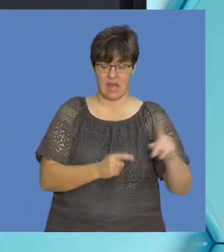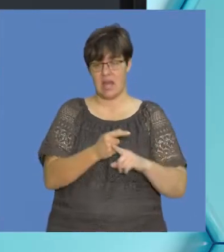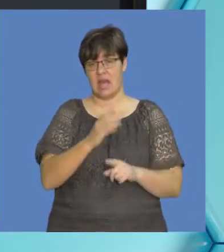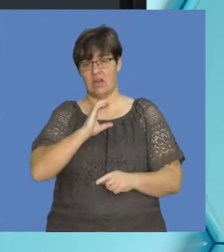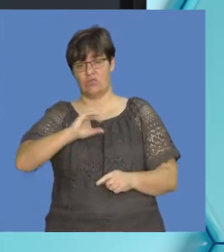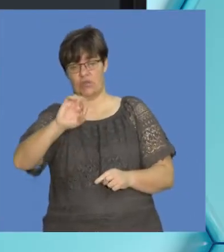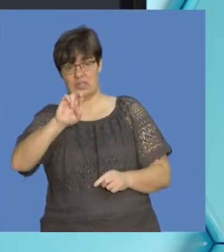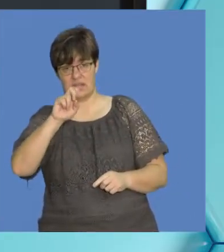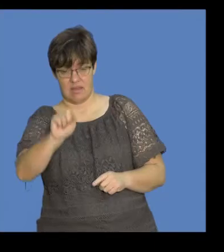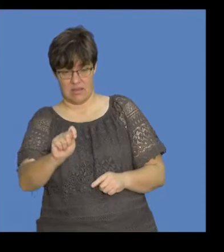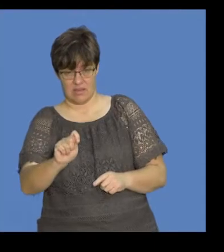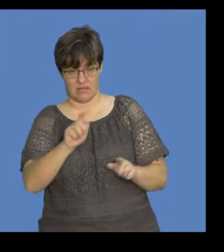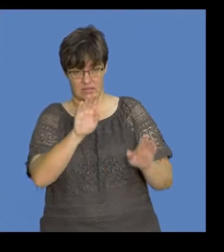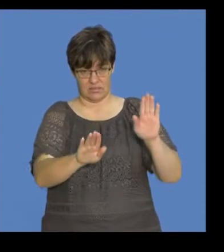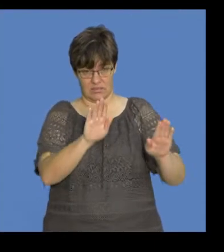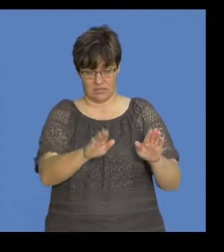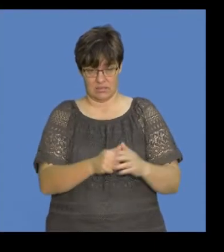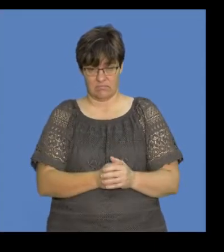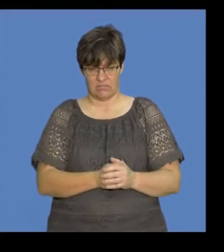about it? Let me explain.